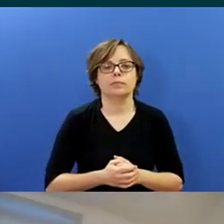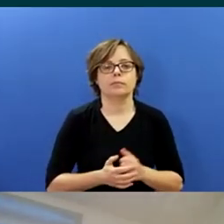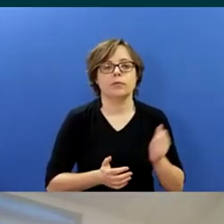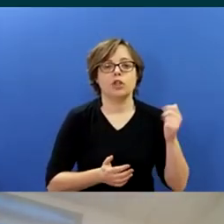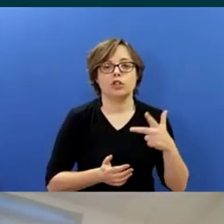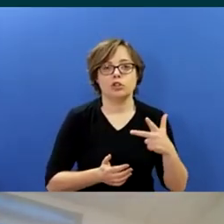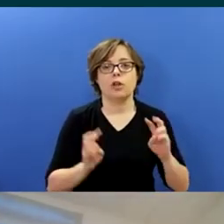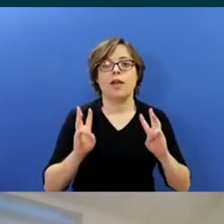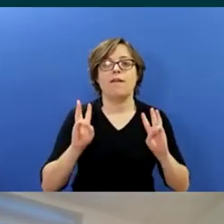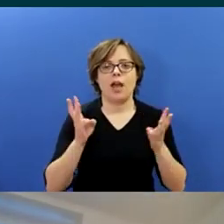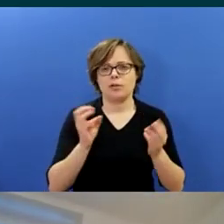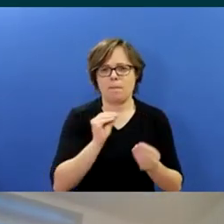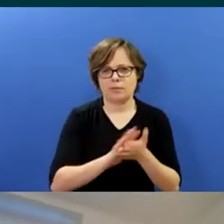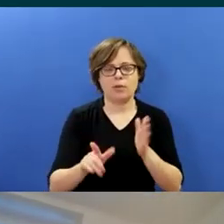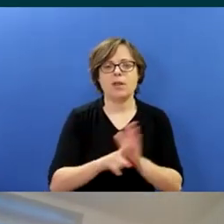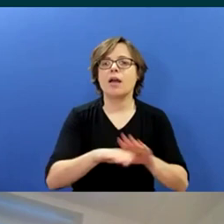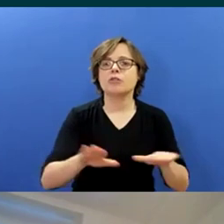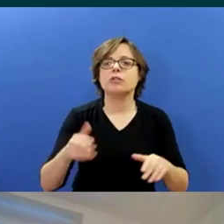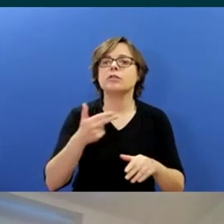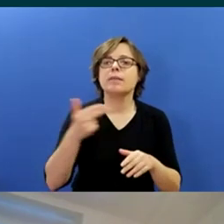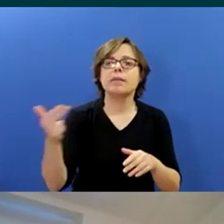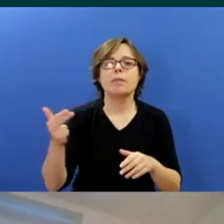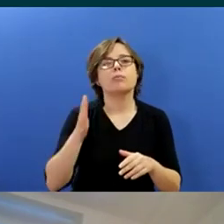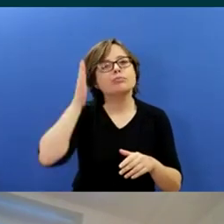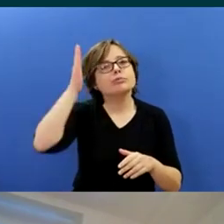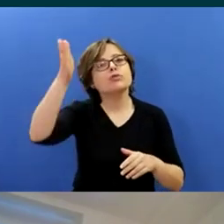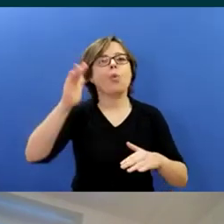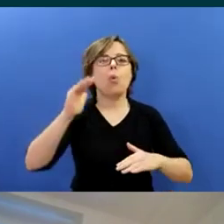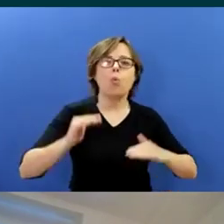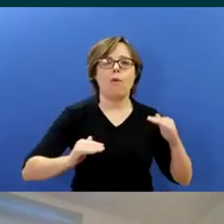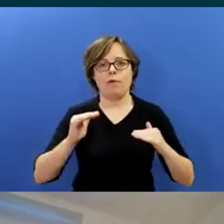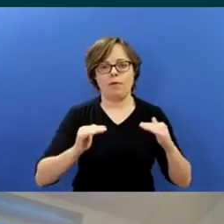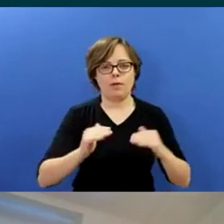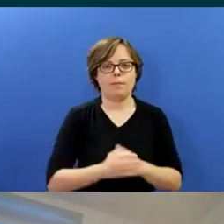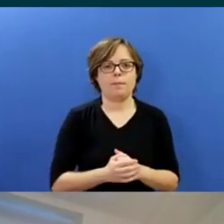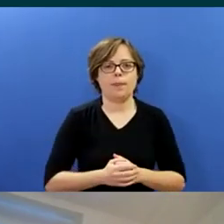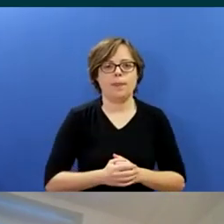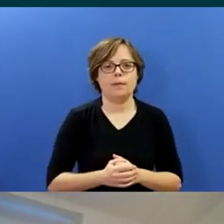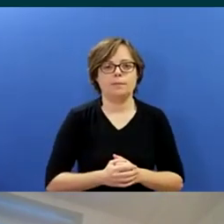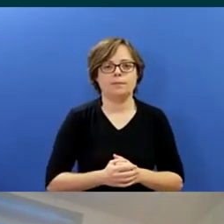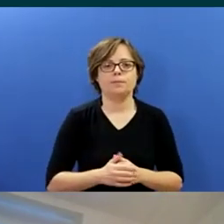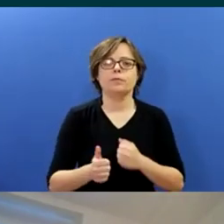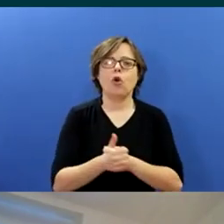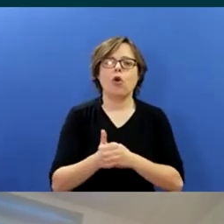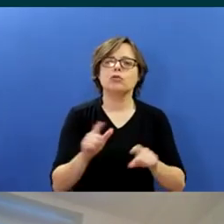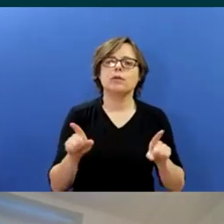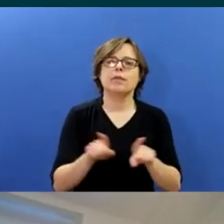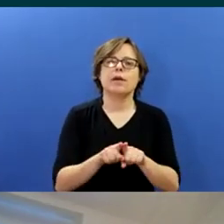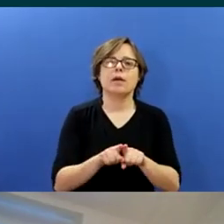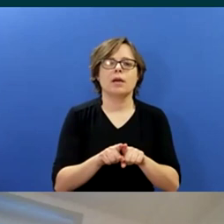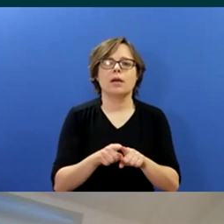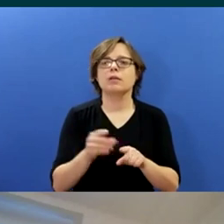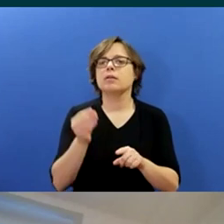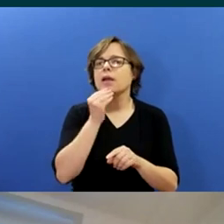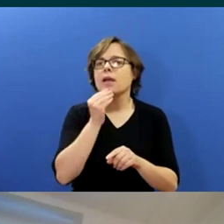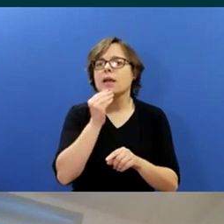kids came together and they learned something about food waste or measures against food waste, or in general